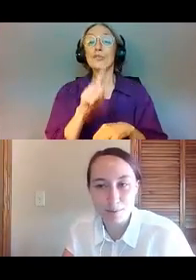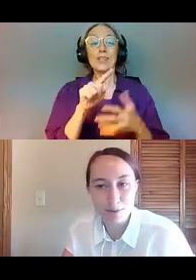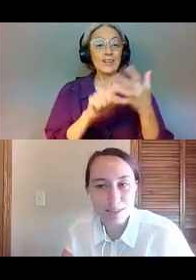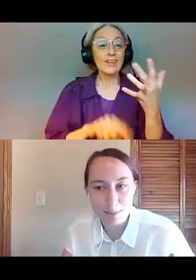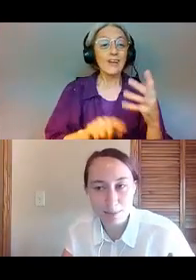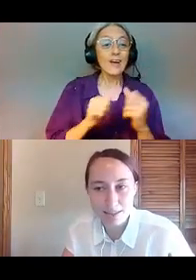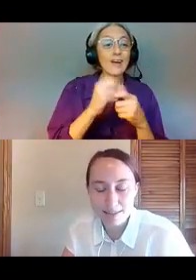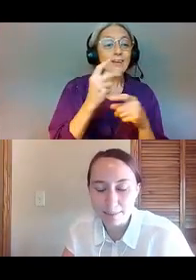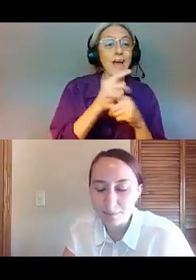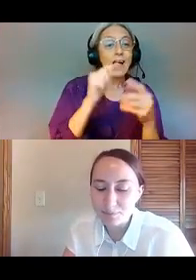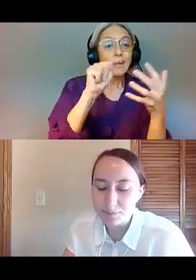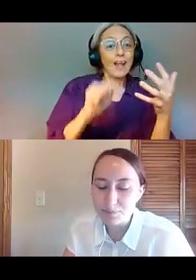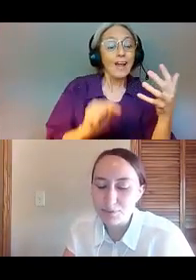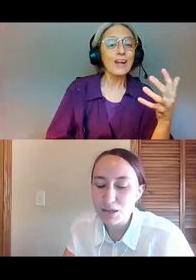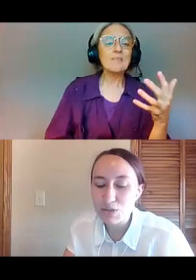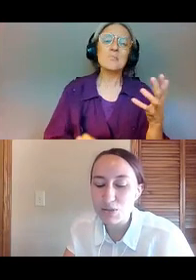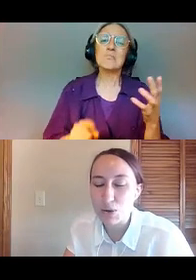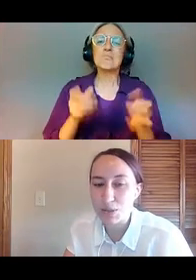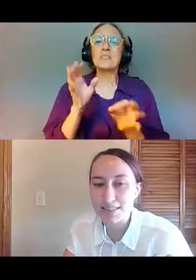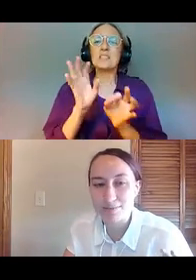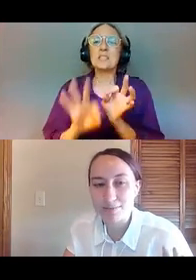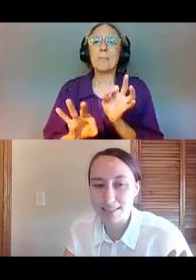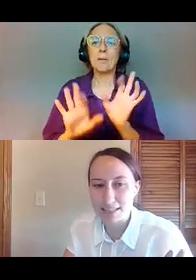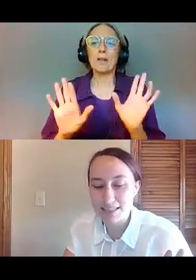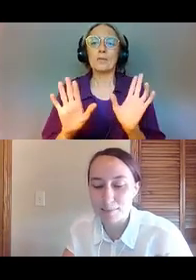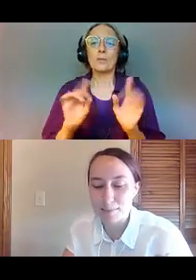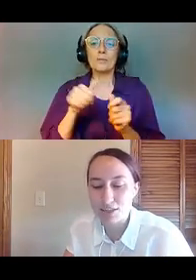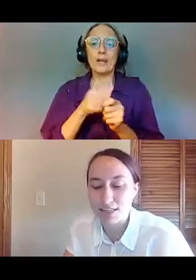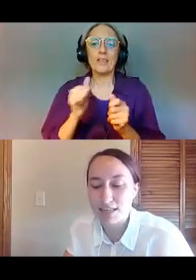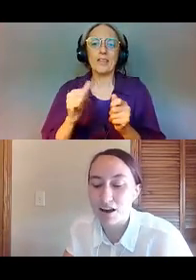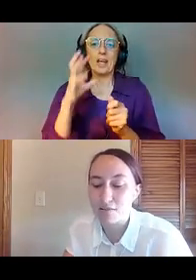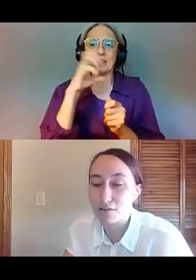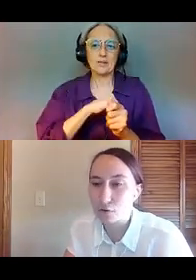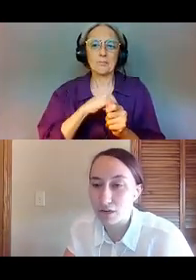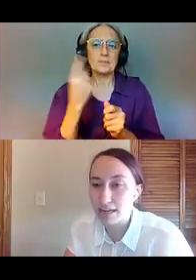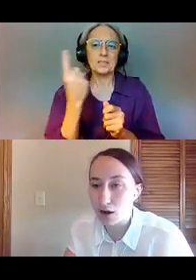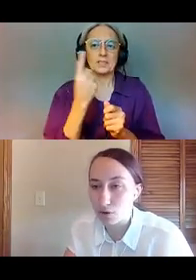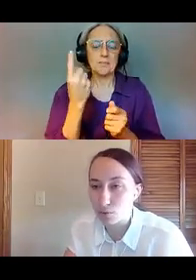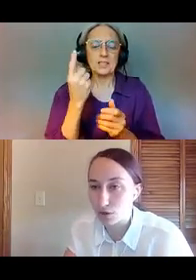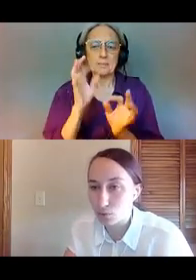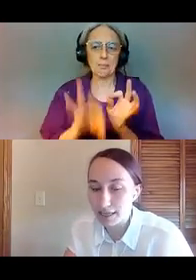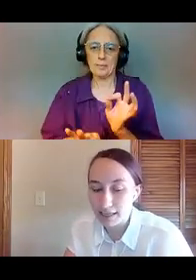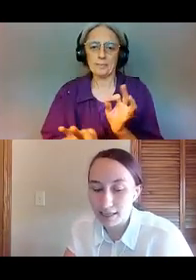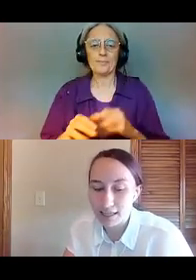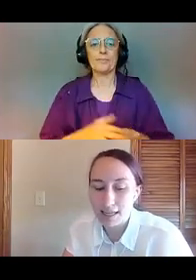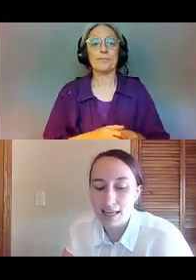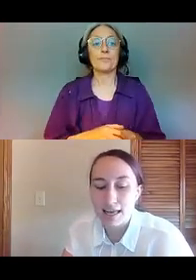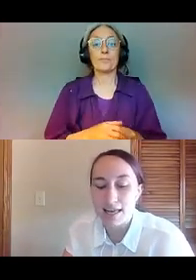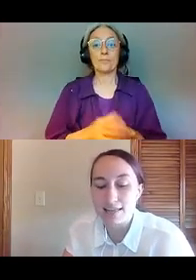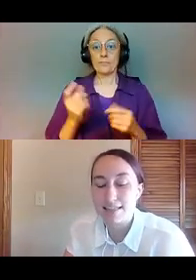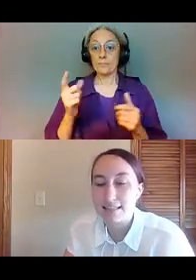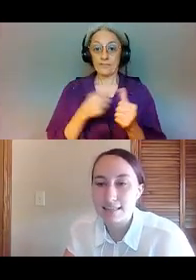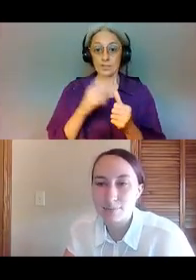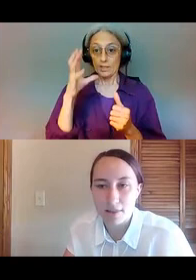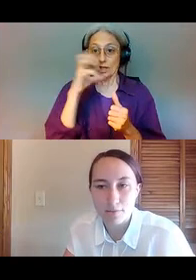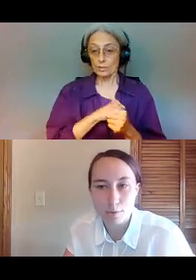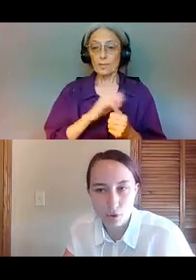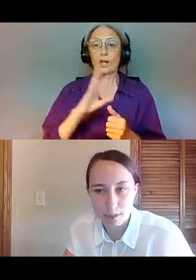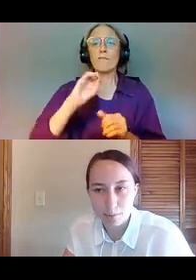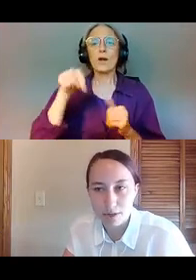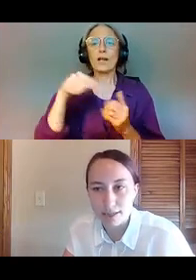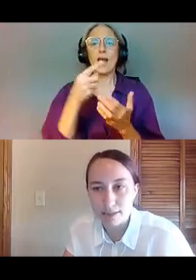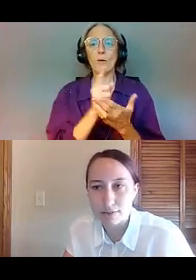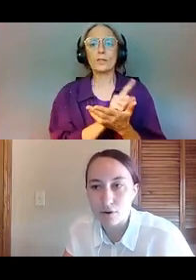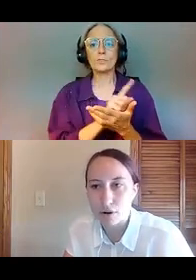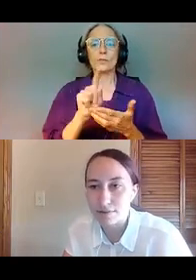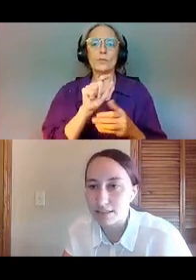some simple assumptions. So it's based on the assumption of a 40-hour work week and a 6-month